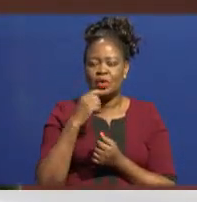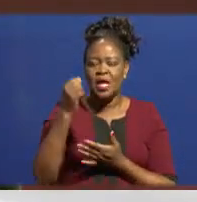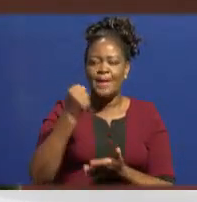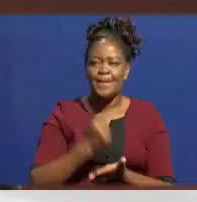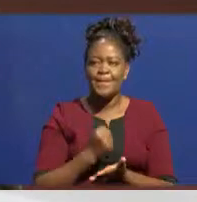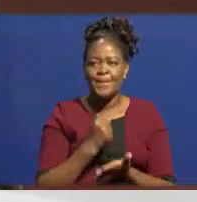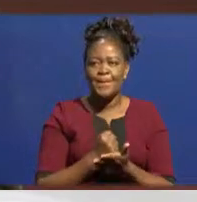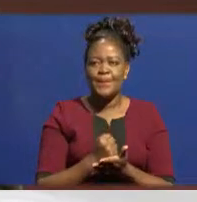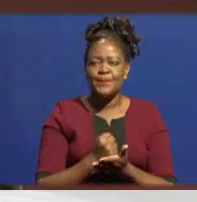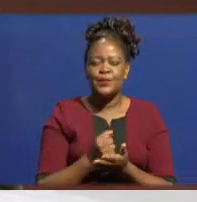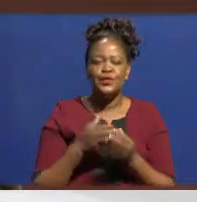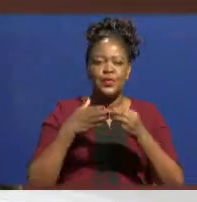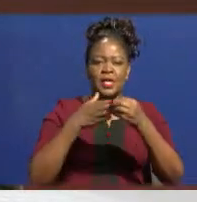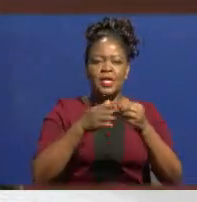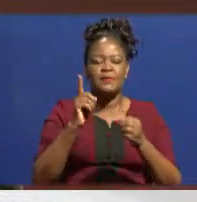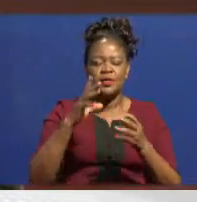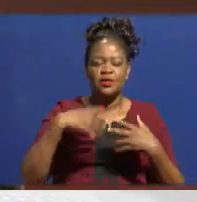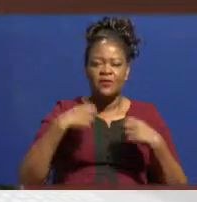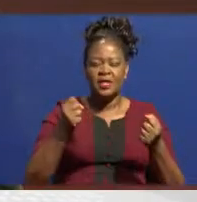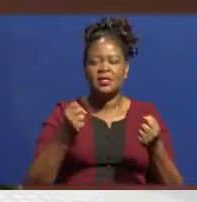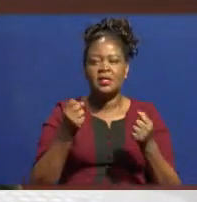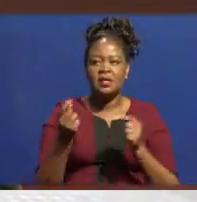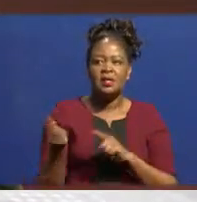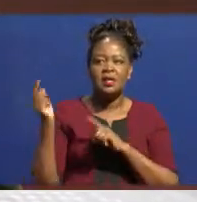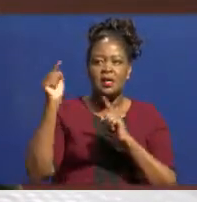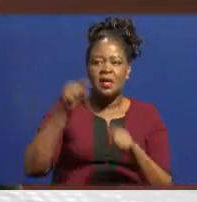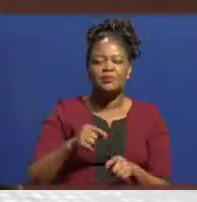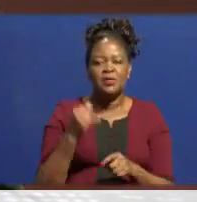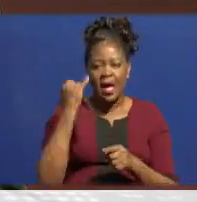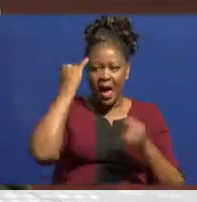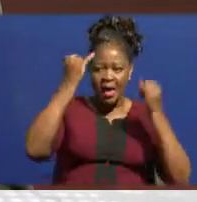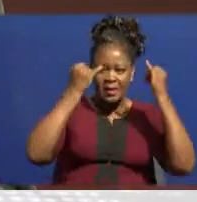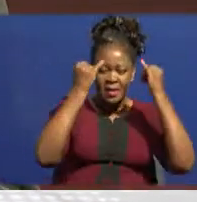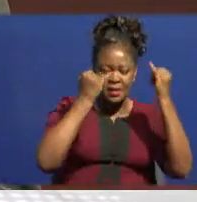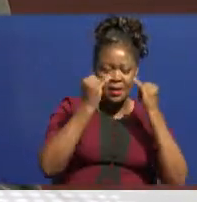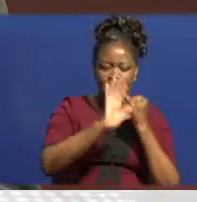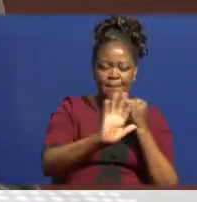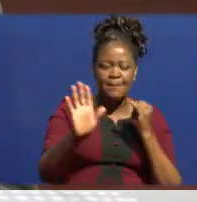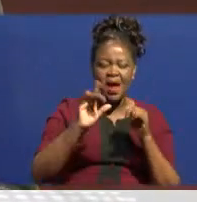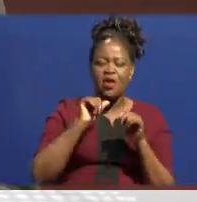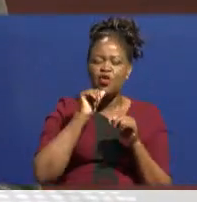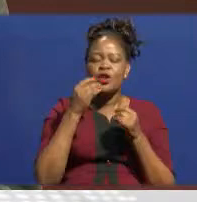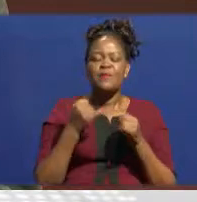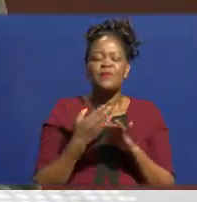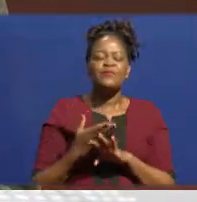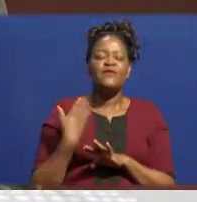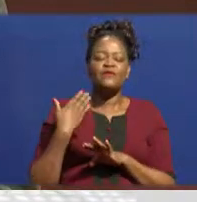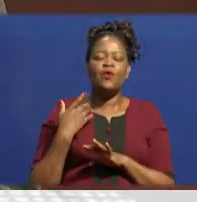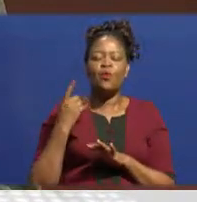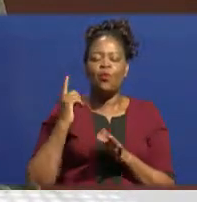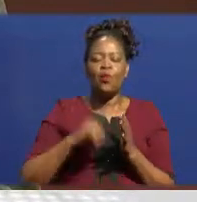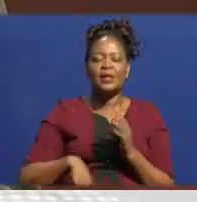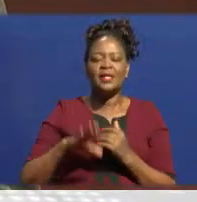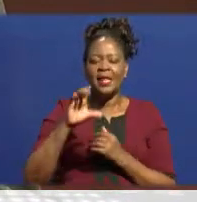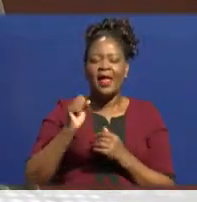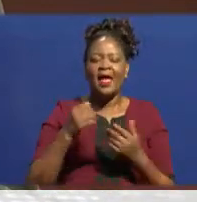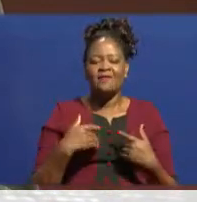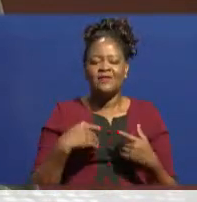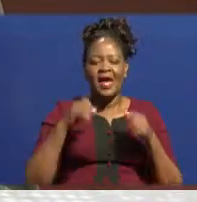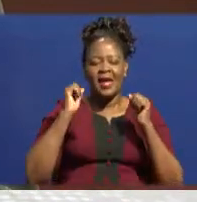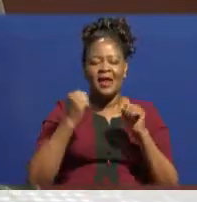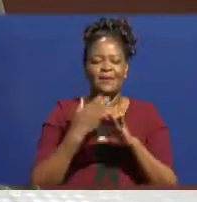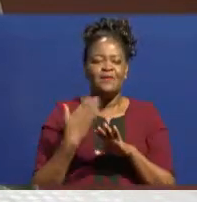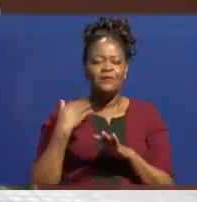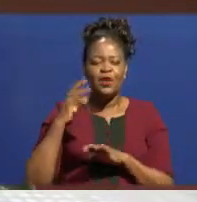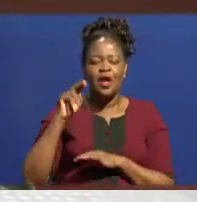appointed to head Ministry of Health comes with his own idea and not implementing what the previous cabinet secretaries have, mm-hmm. agreed in